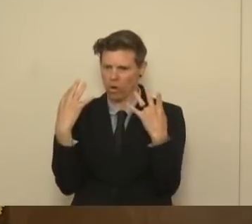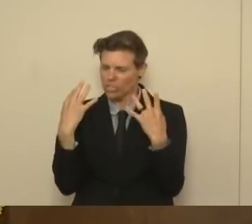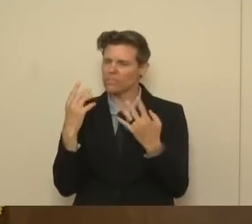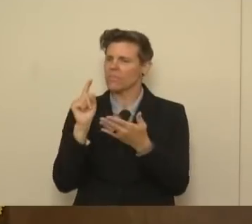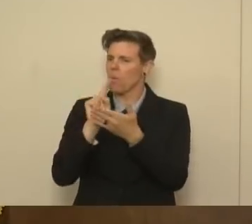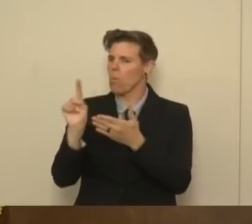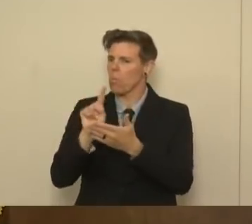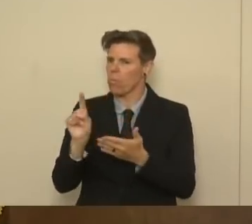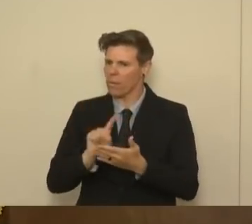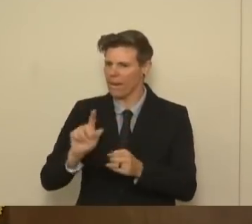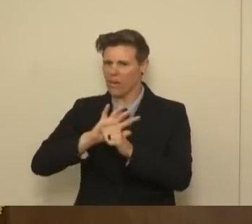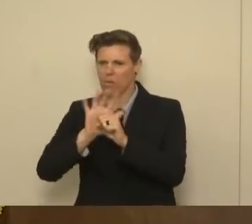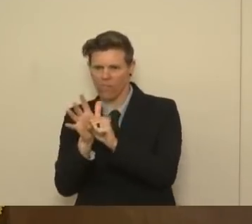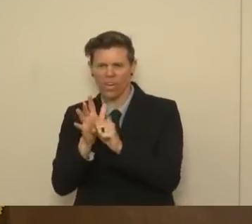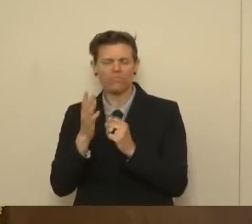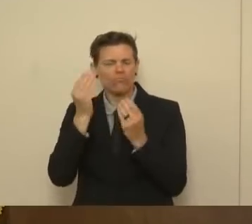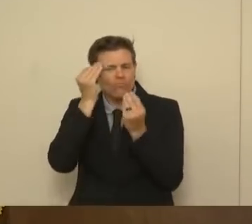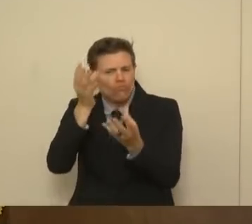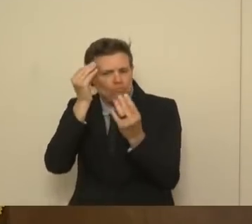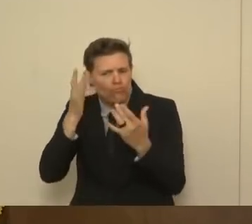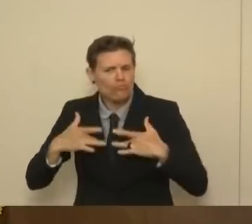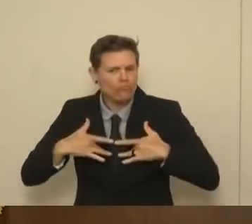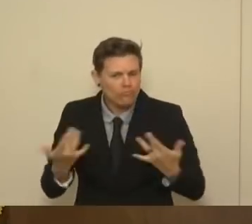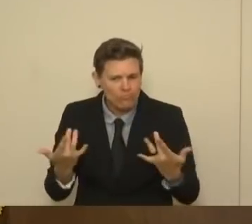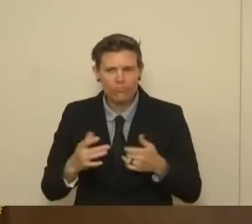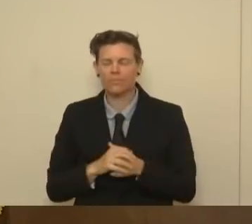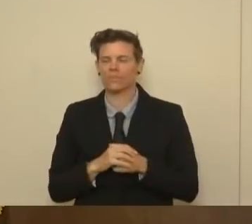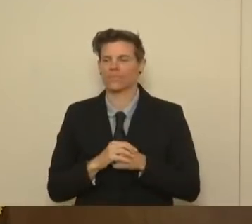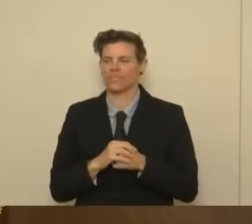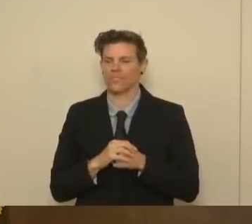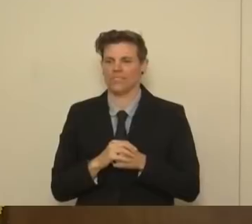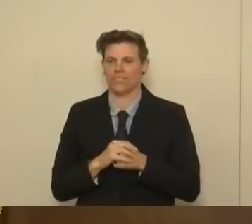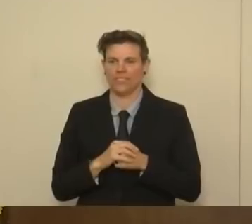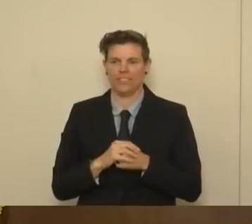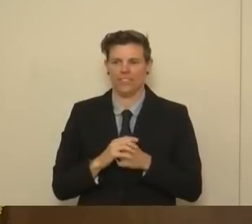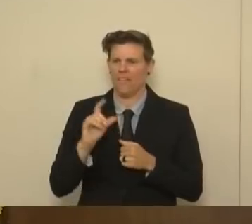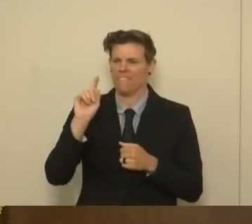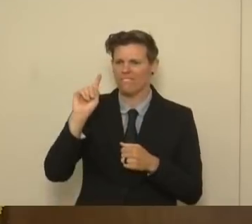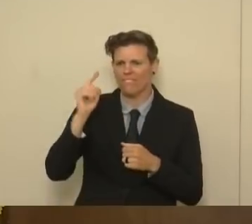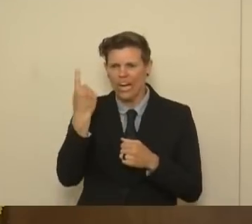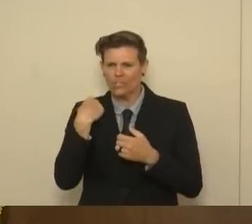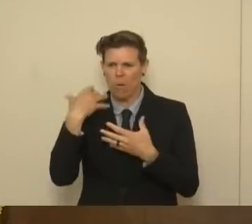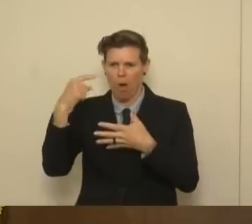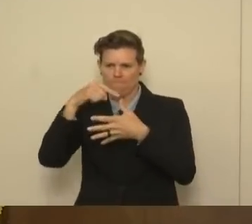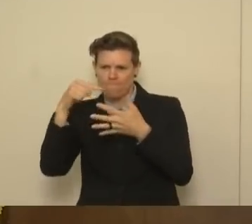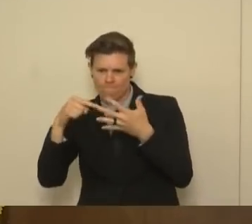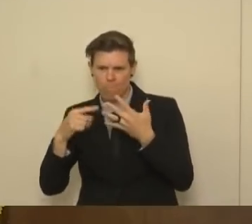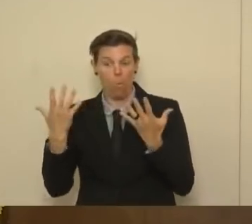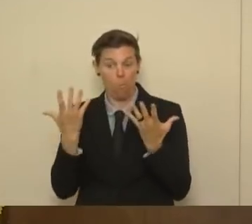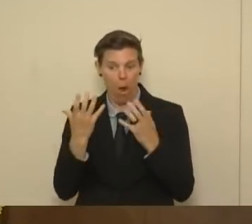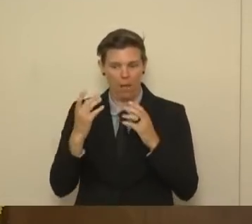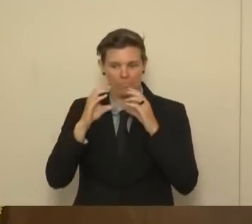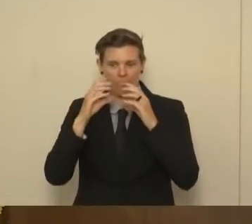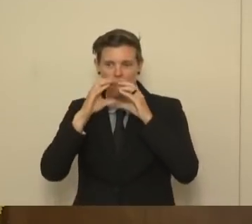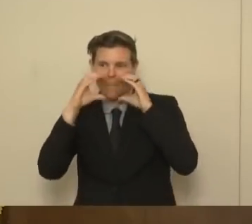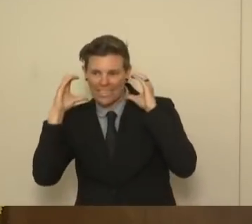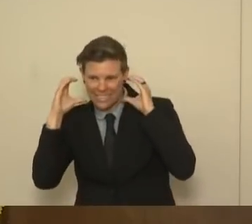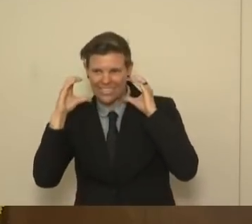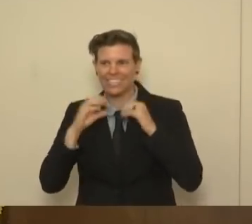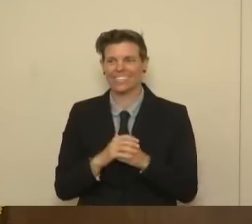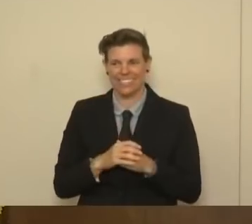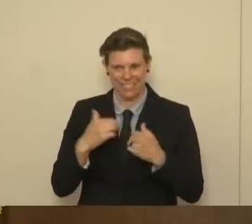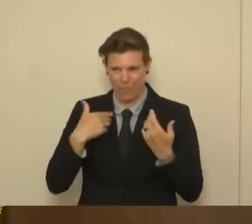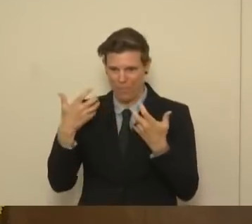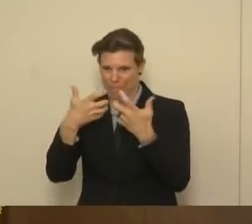COVID update. I want to start with highlighting these masks. We're all wearing matching masks up here. That's because they